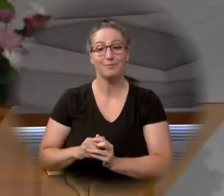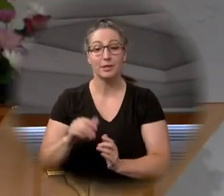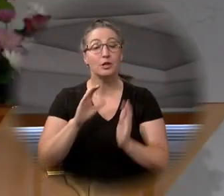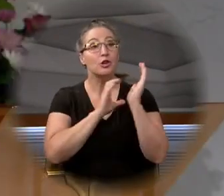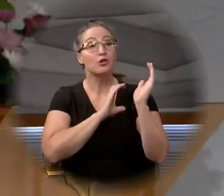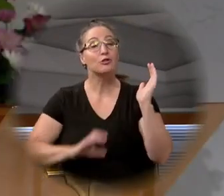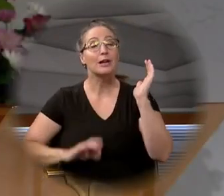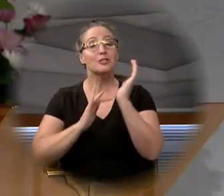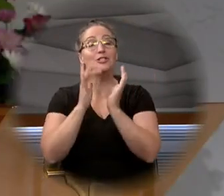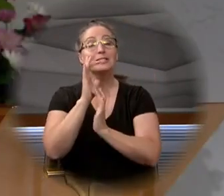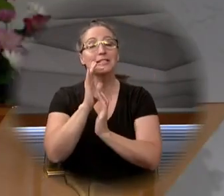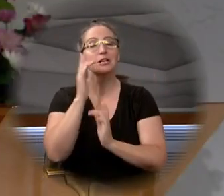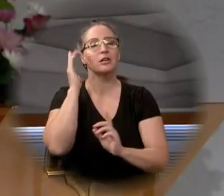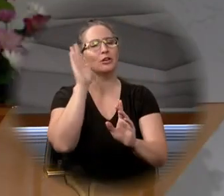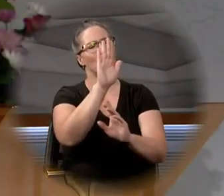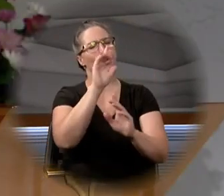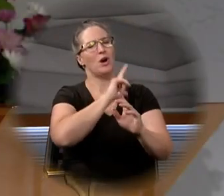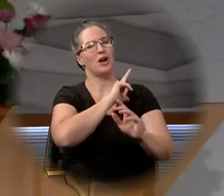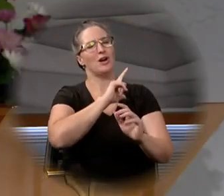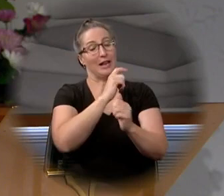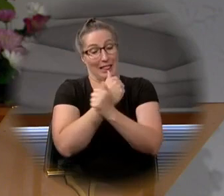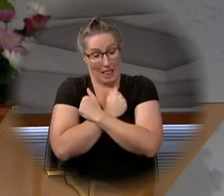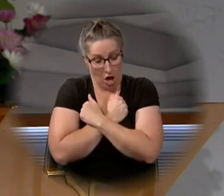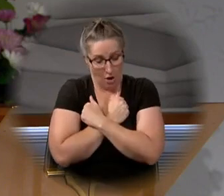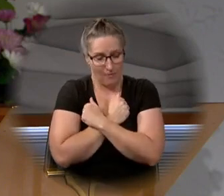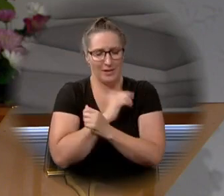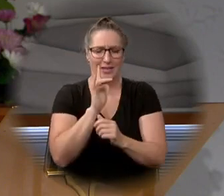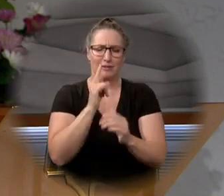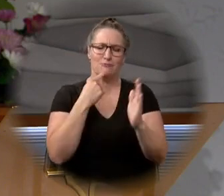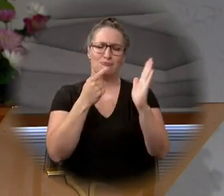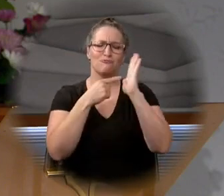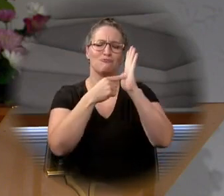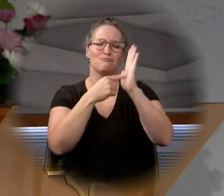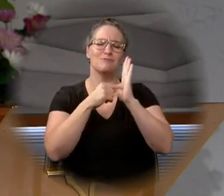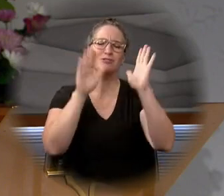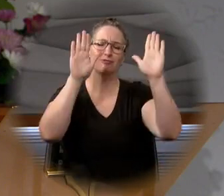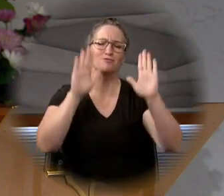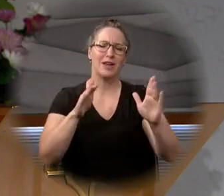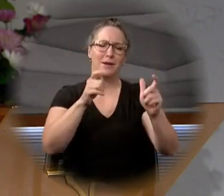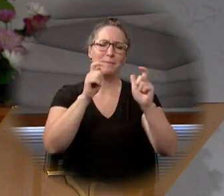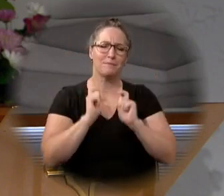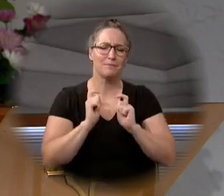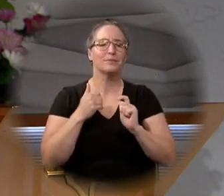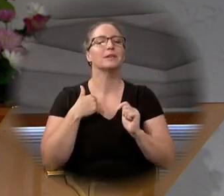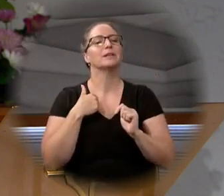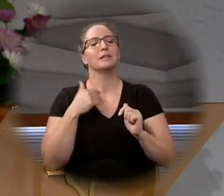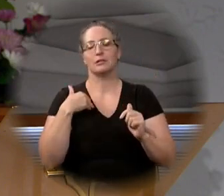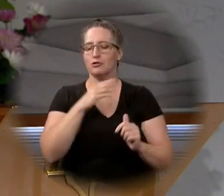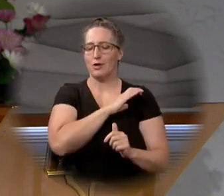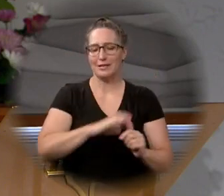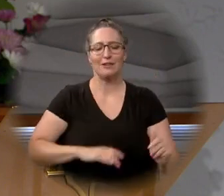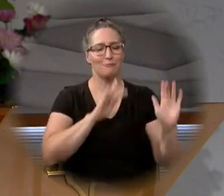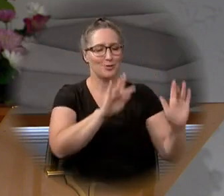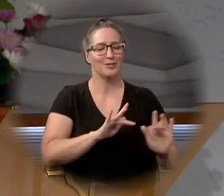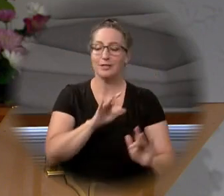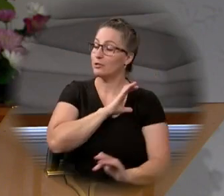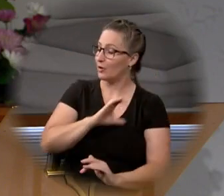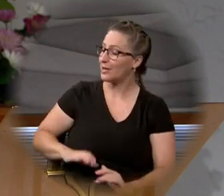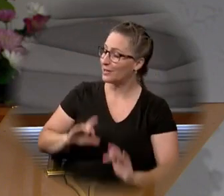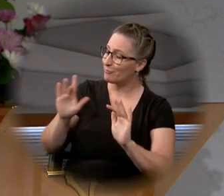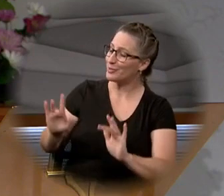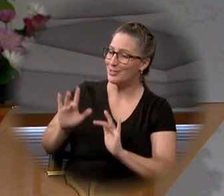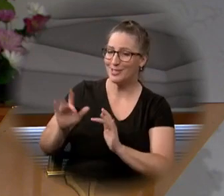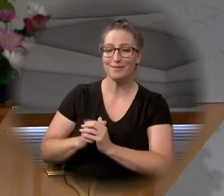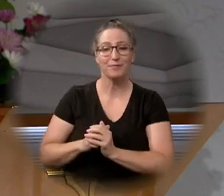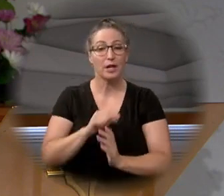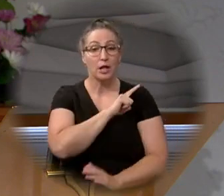Christ Jesus, your love is the pearl of great price. Christ, have mercy. Christ, have mercy.